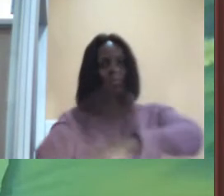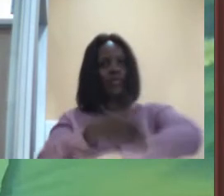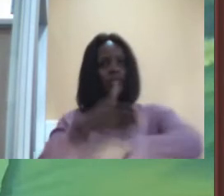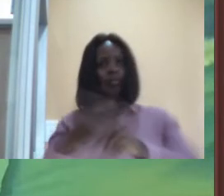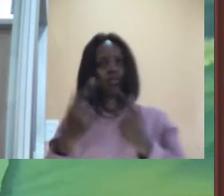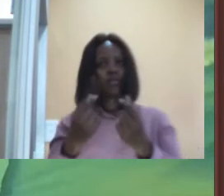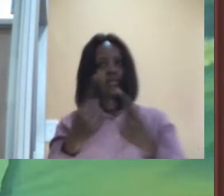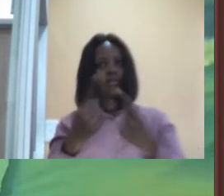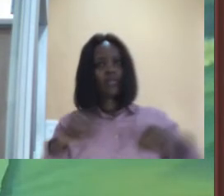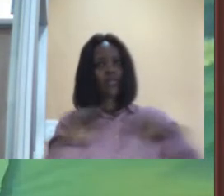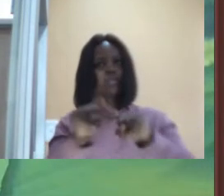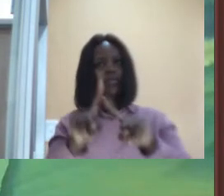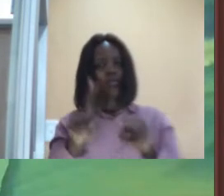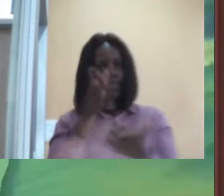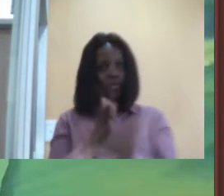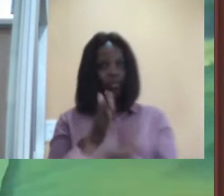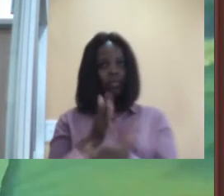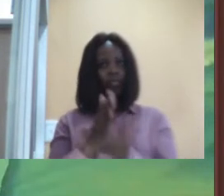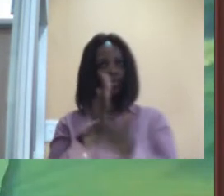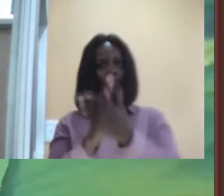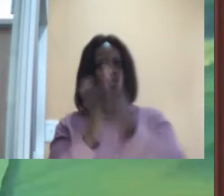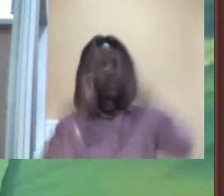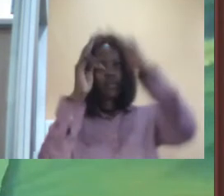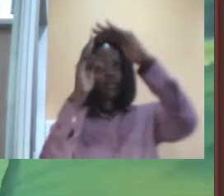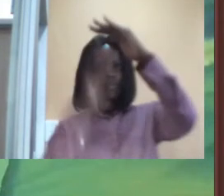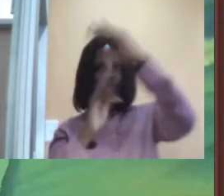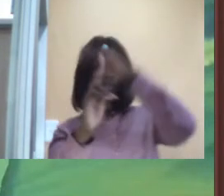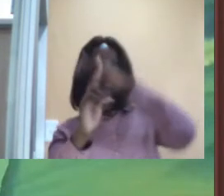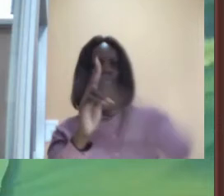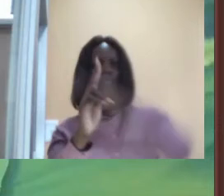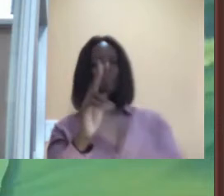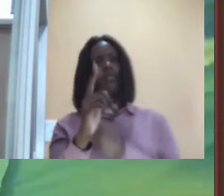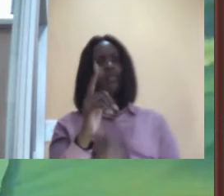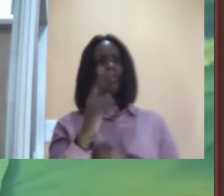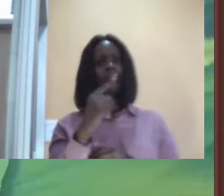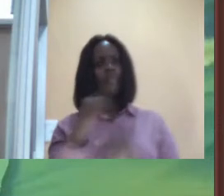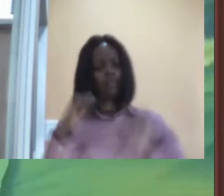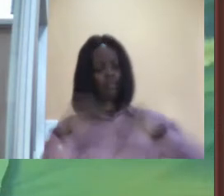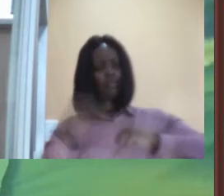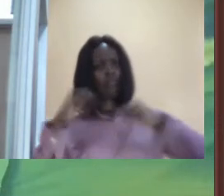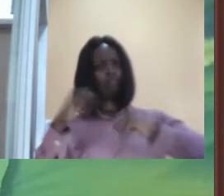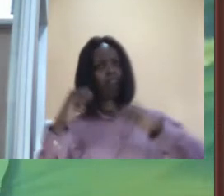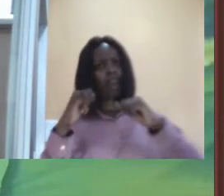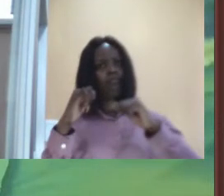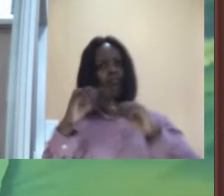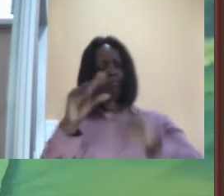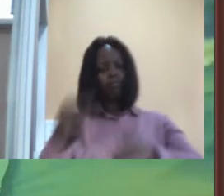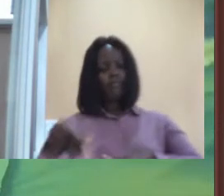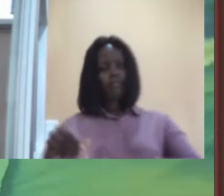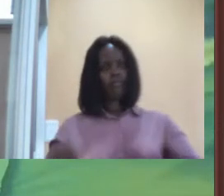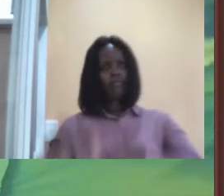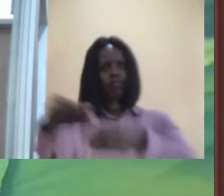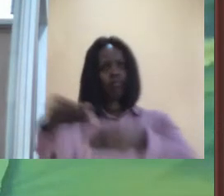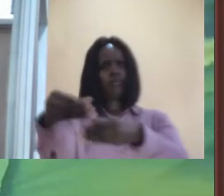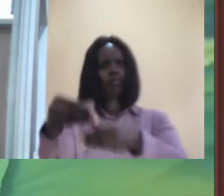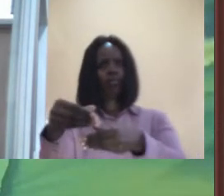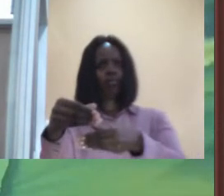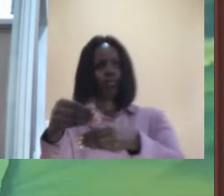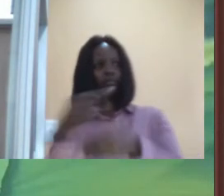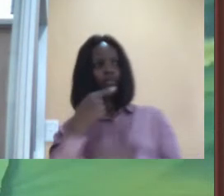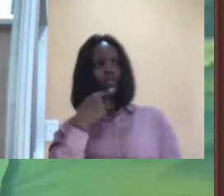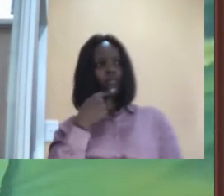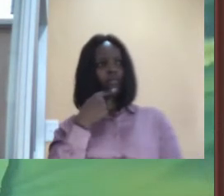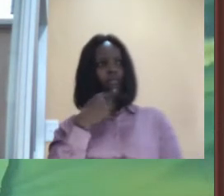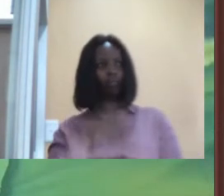I'm certain that honourables will agree with me with the presentation that we have put forward. We have said what is it that we have done. When there